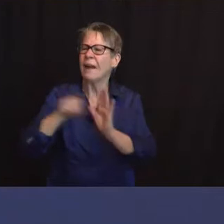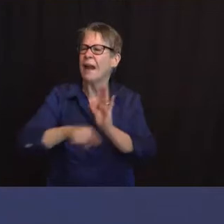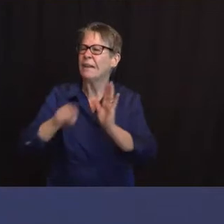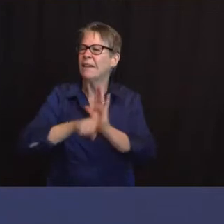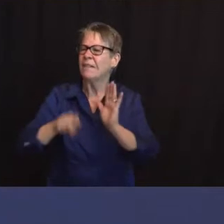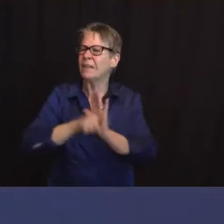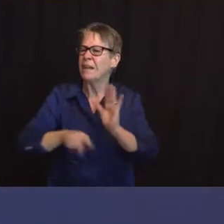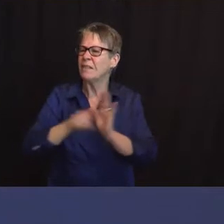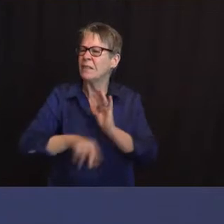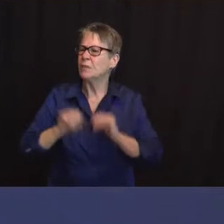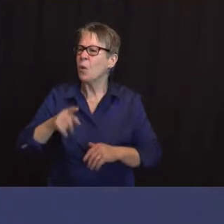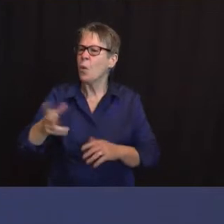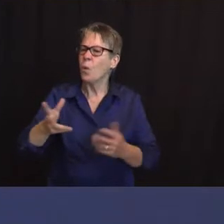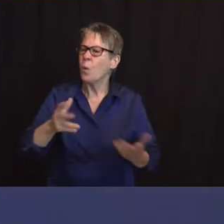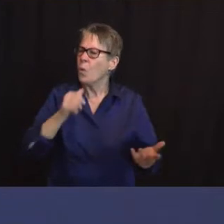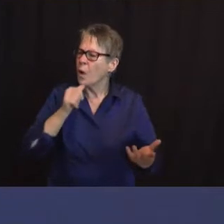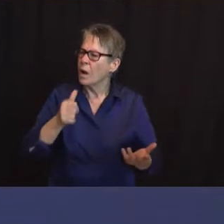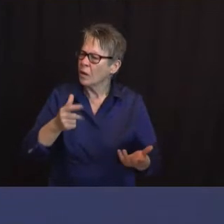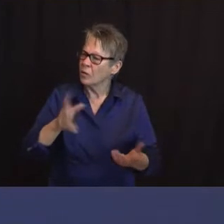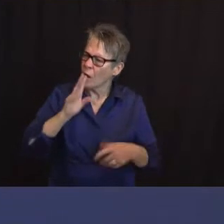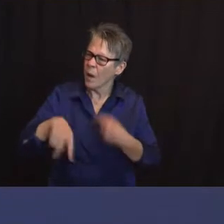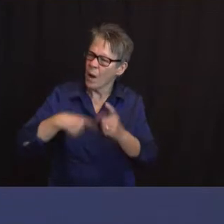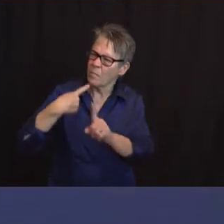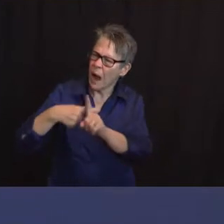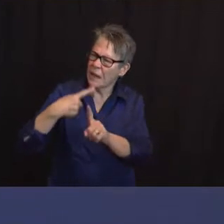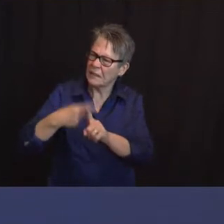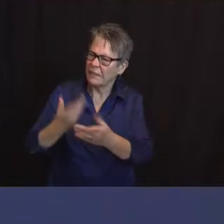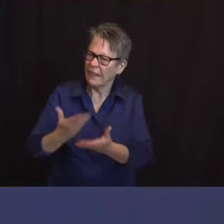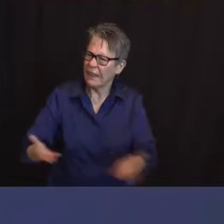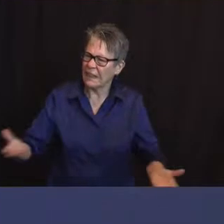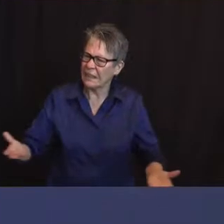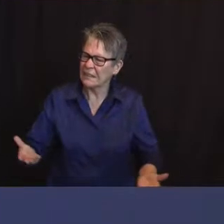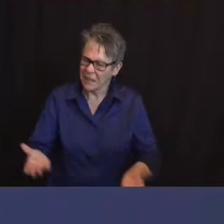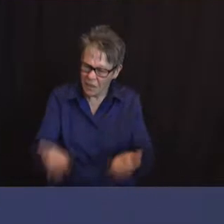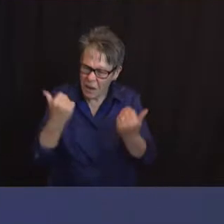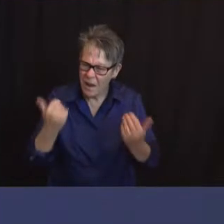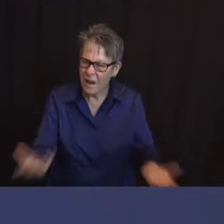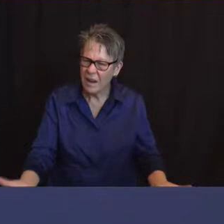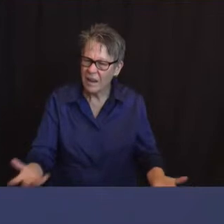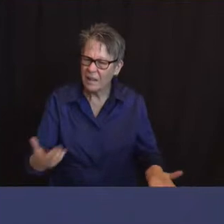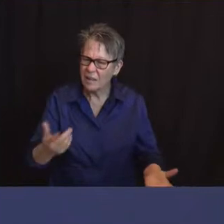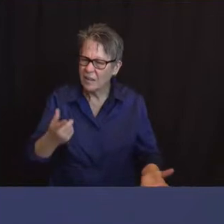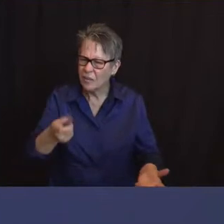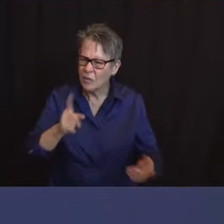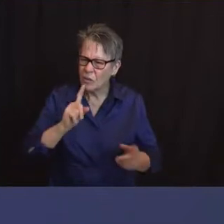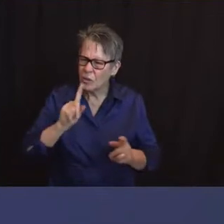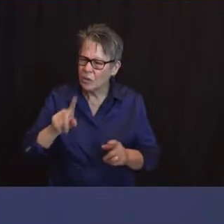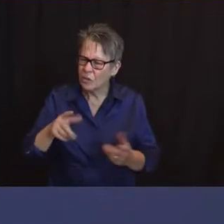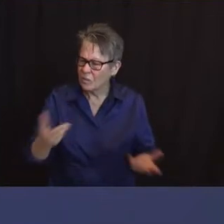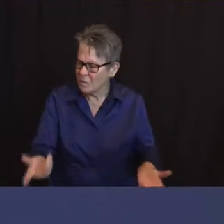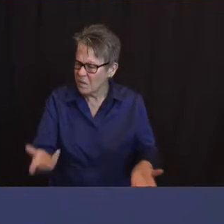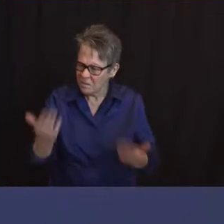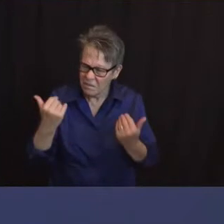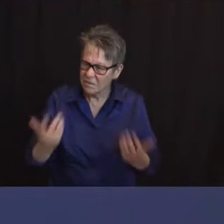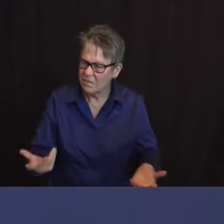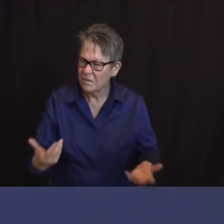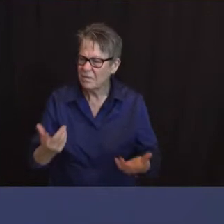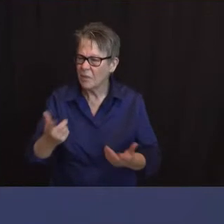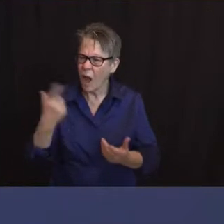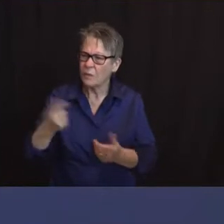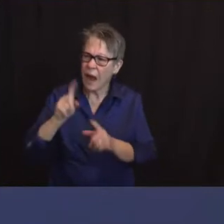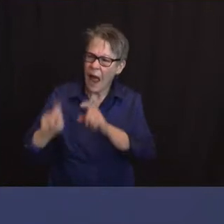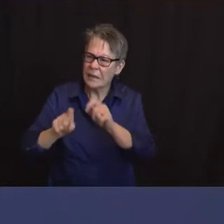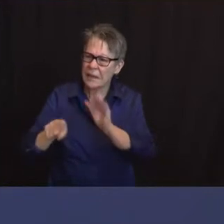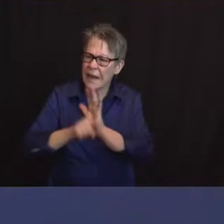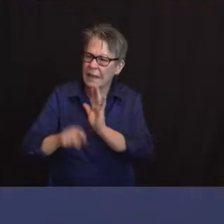But anyway, that's not directed at you. Listen, on the best case scenario, Matt, I think the thing that concerns me the most,